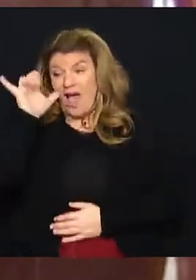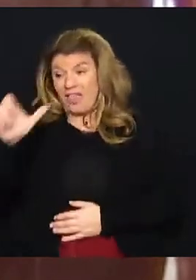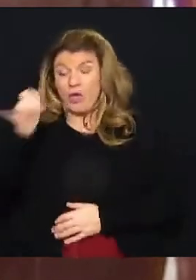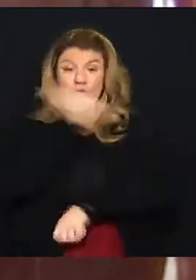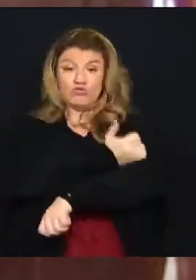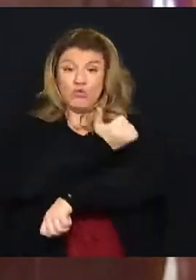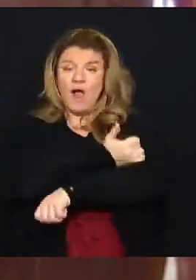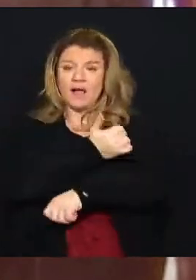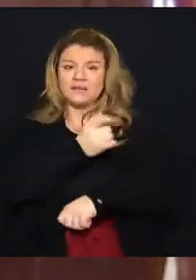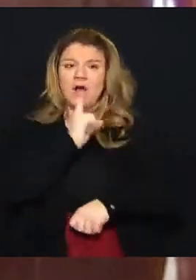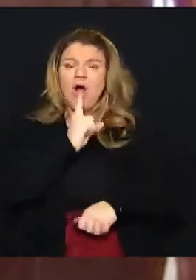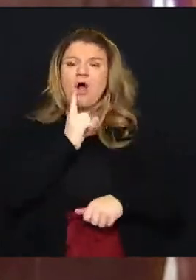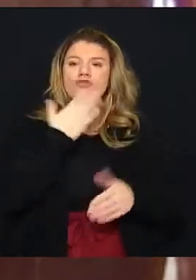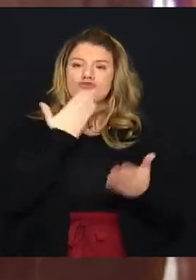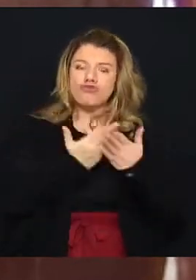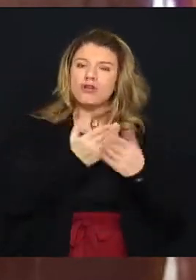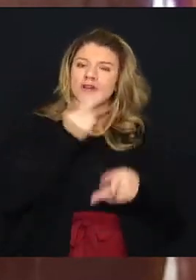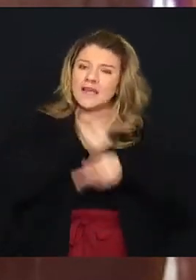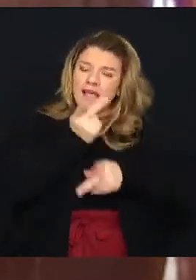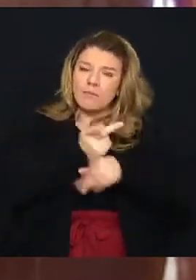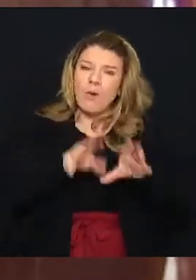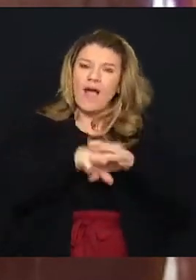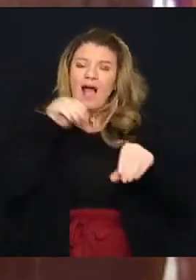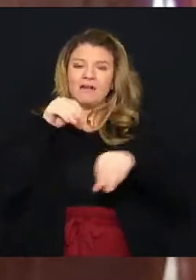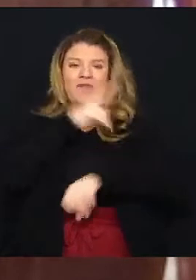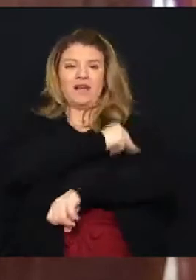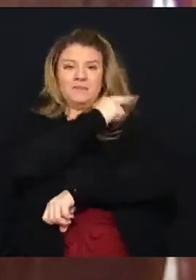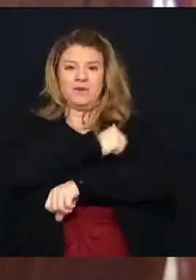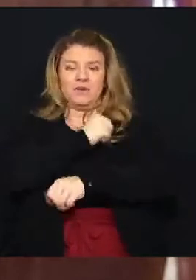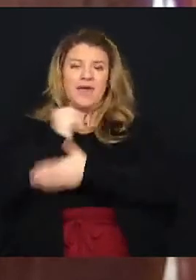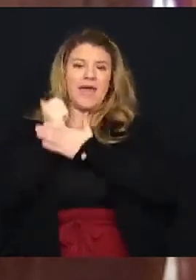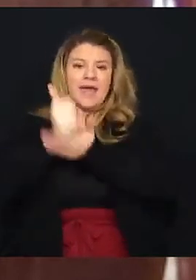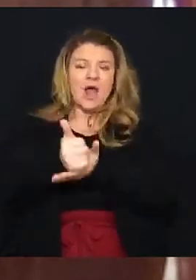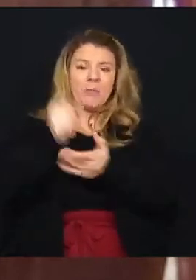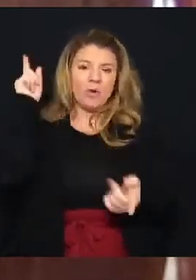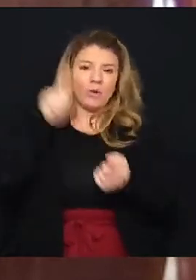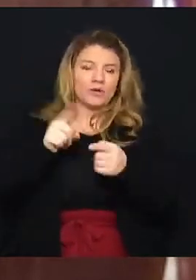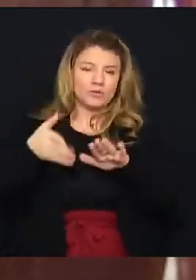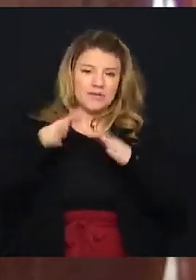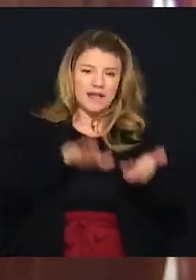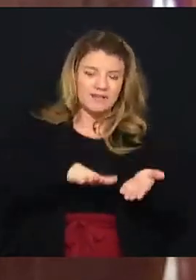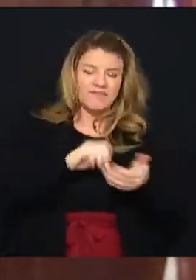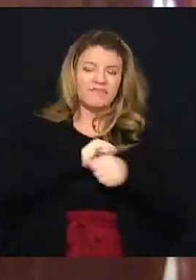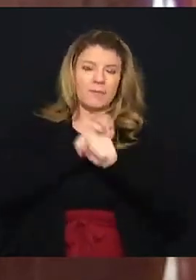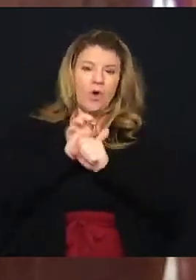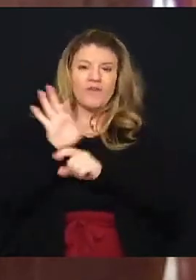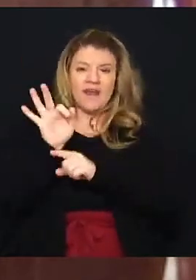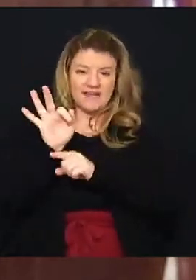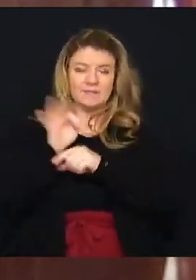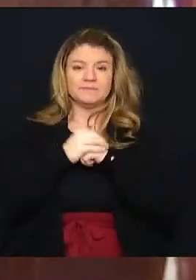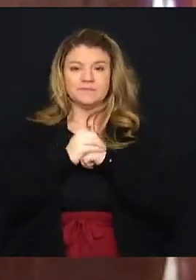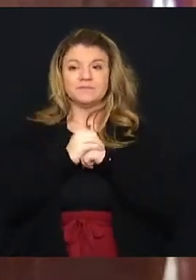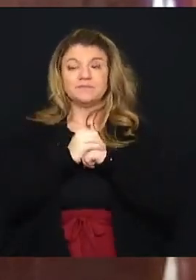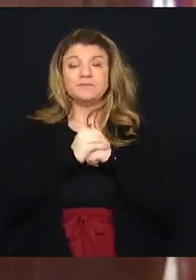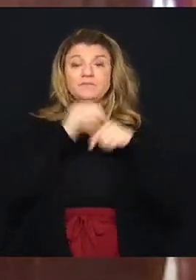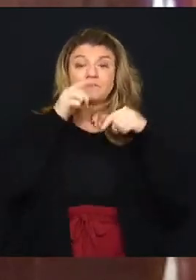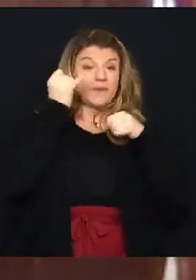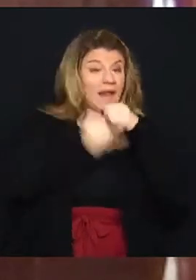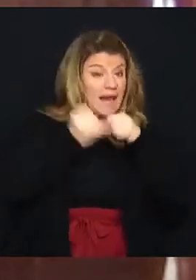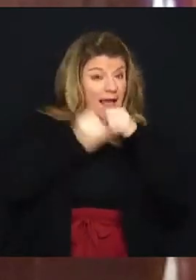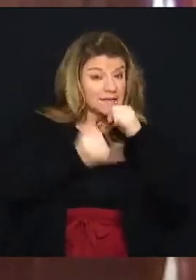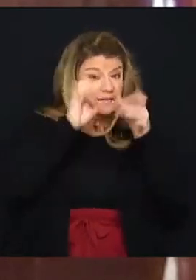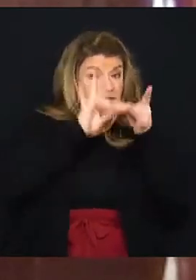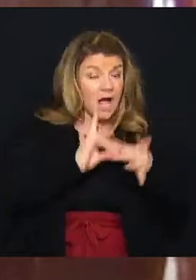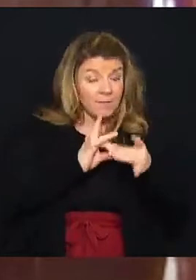good at keeping people out of the hospital and helping reduce death from COVID-19. Lastly,